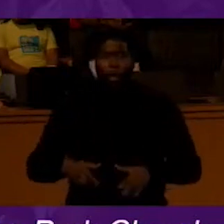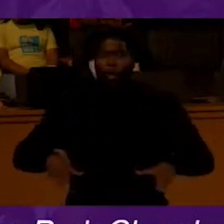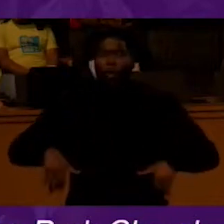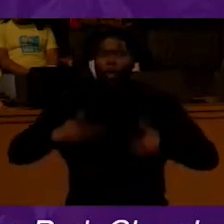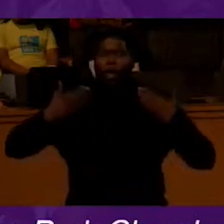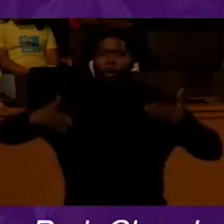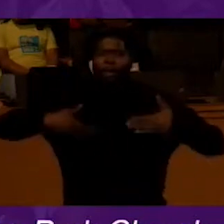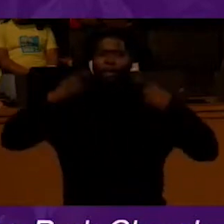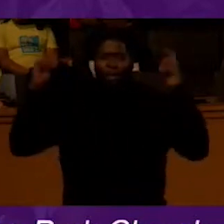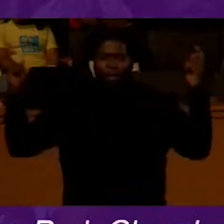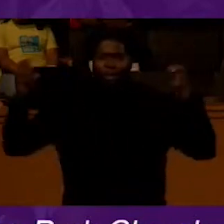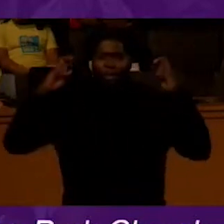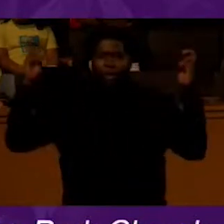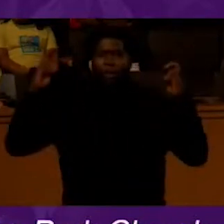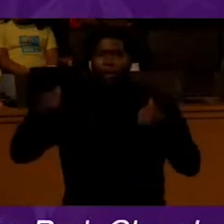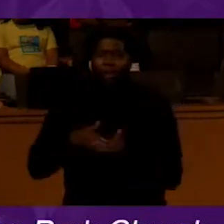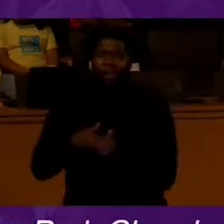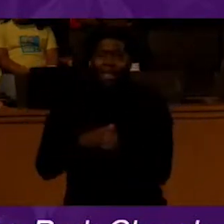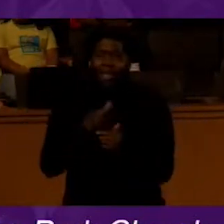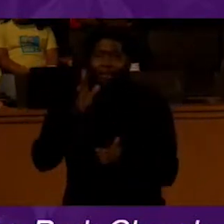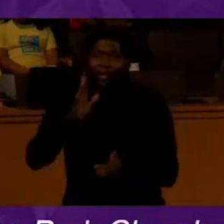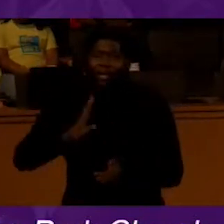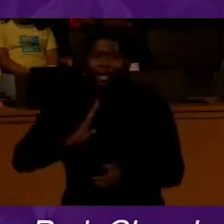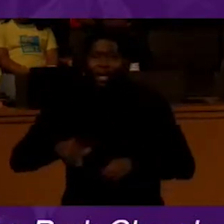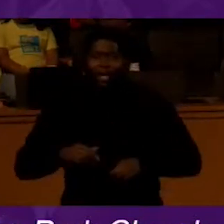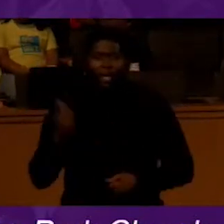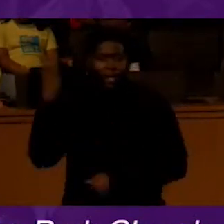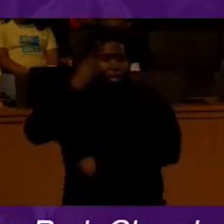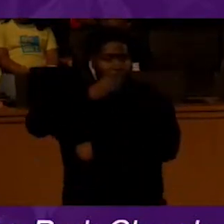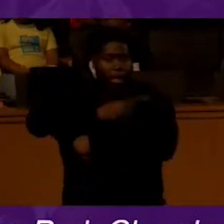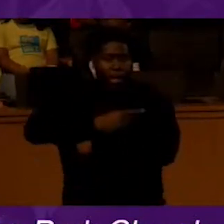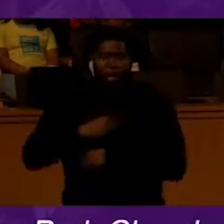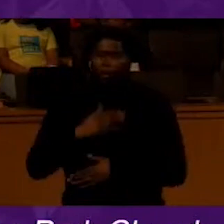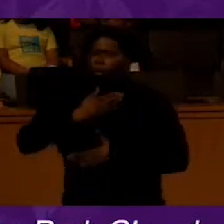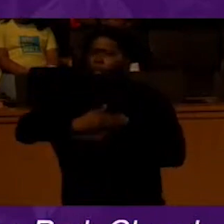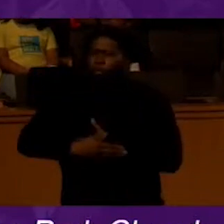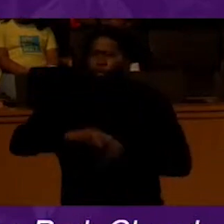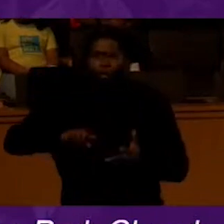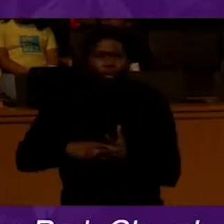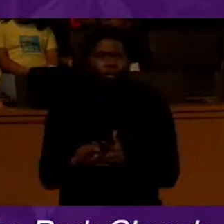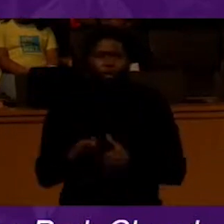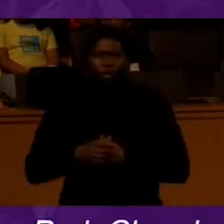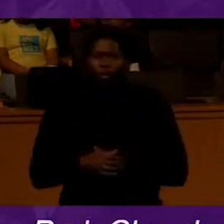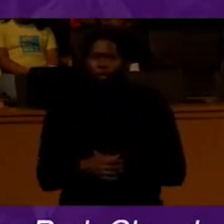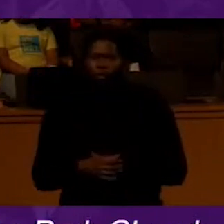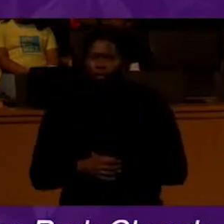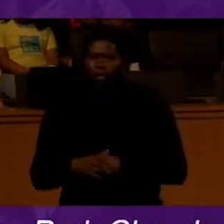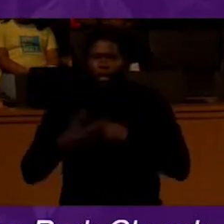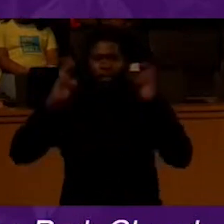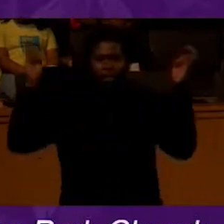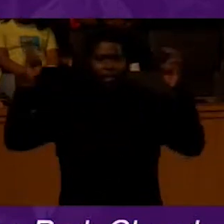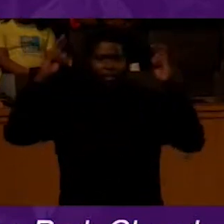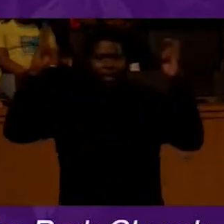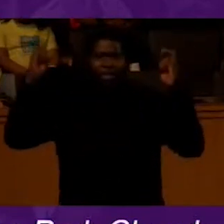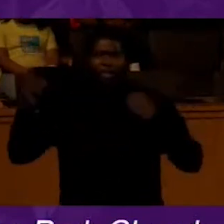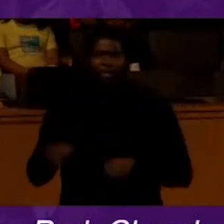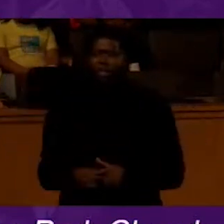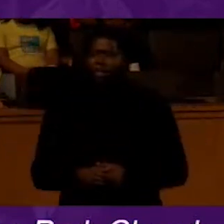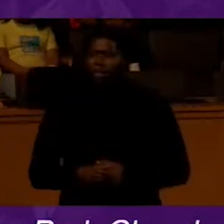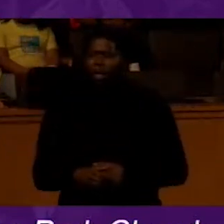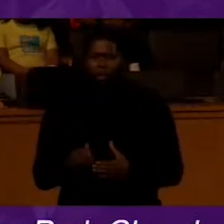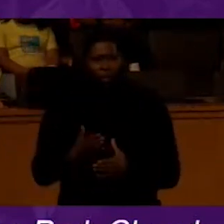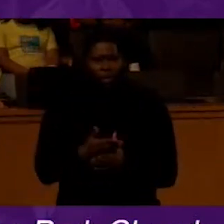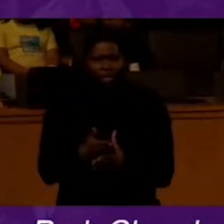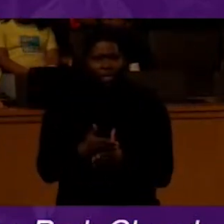be celebrating our leading lady today. Before we begin our celebration of Lady Kim, I do want to